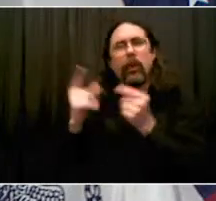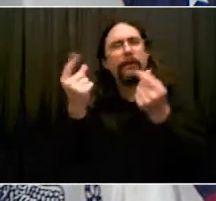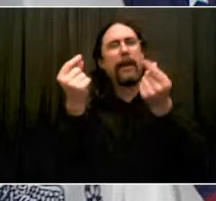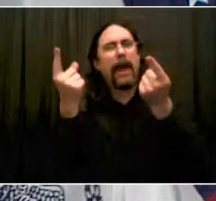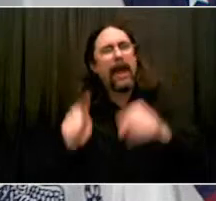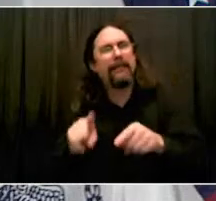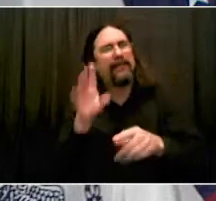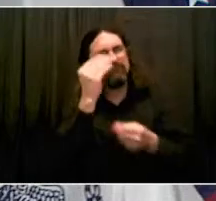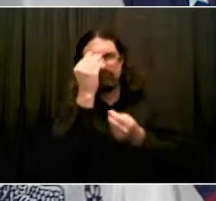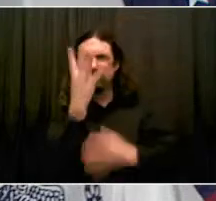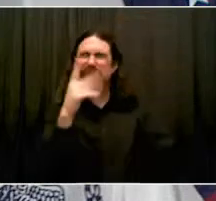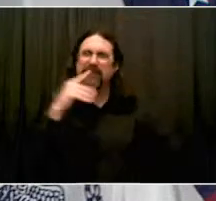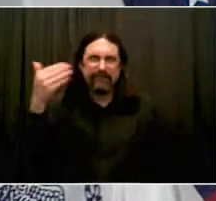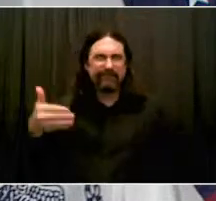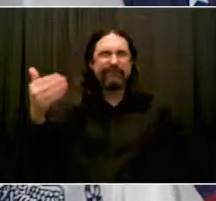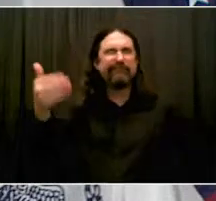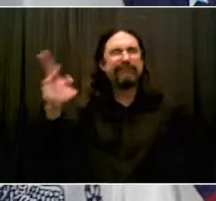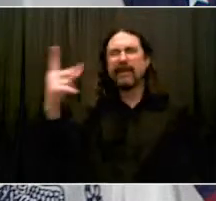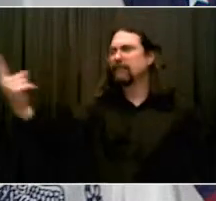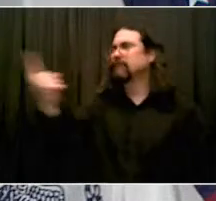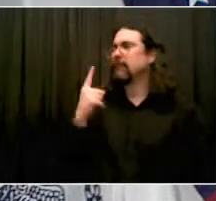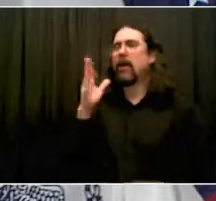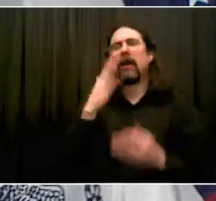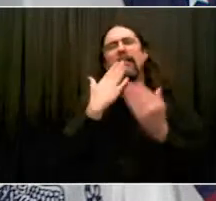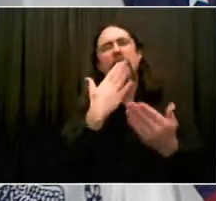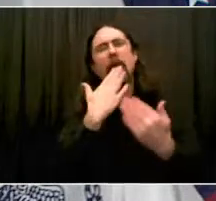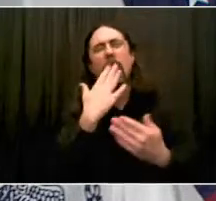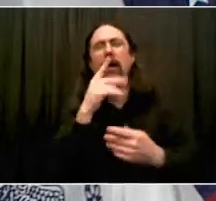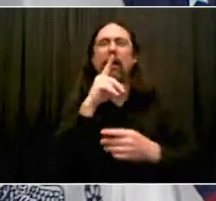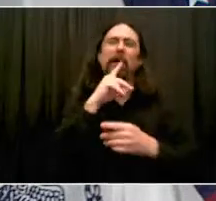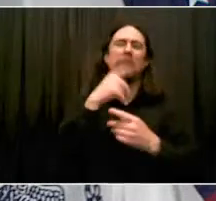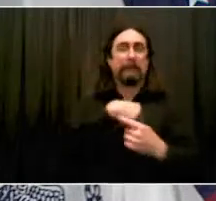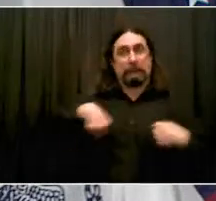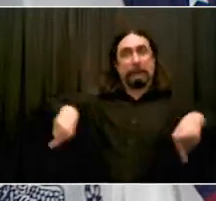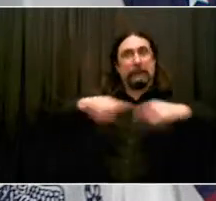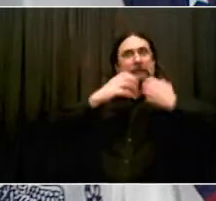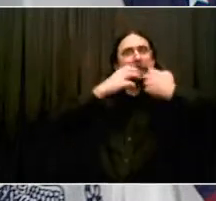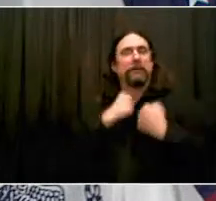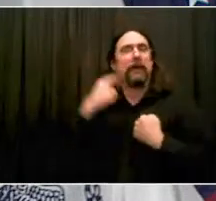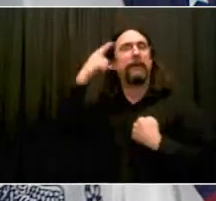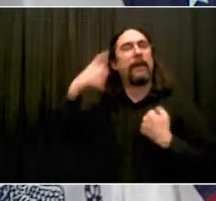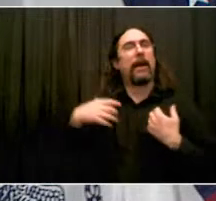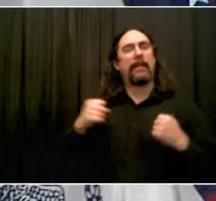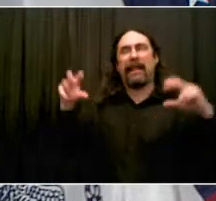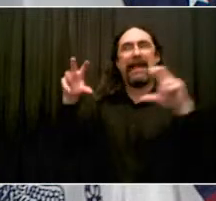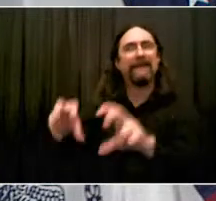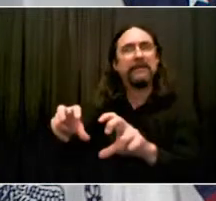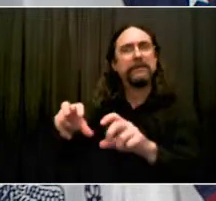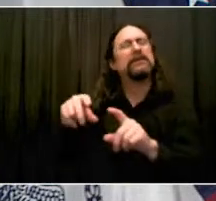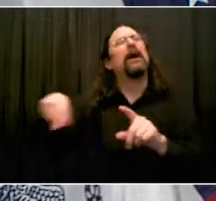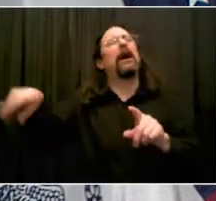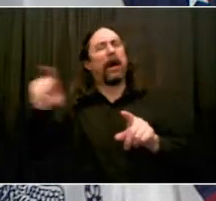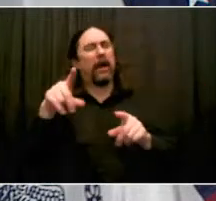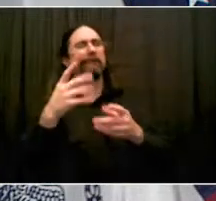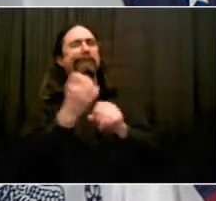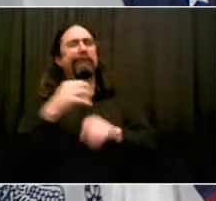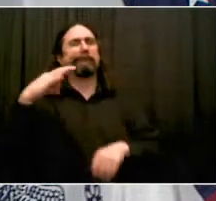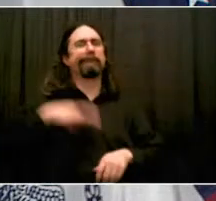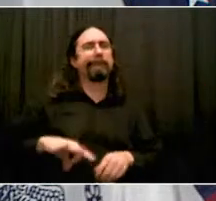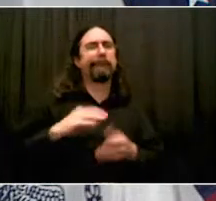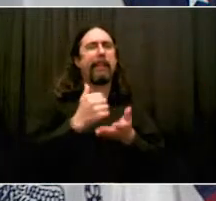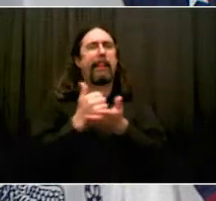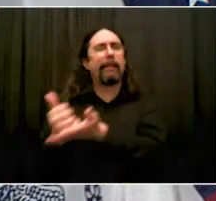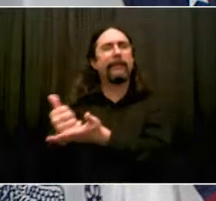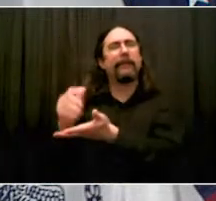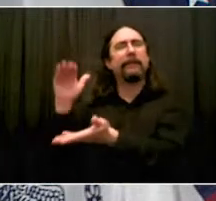to now address the issue, they still had that sense that they had to be quiet, they had to be careful. And we've got to do away with that